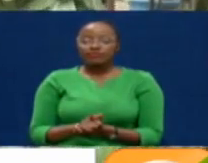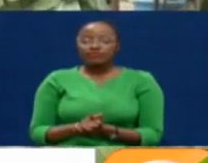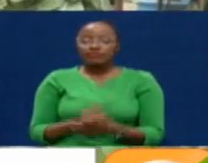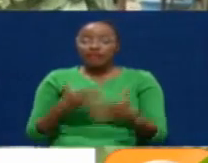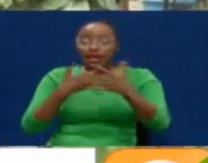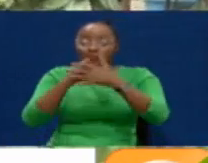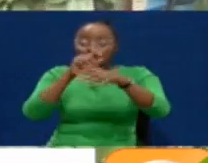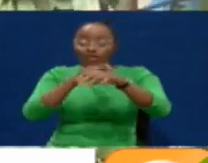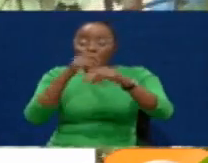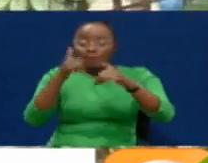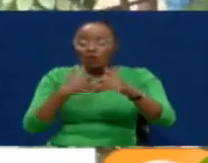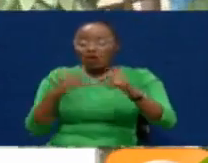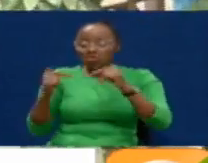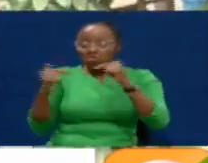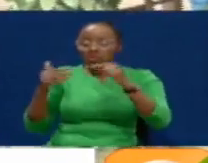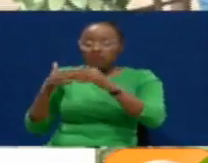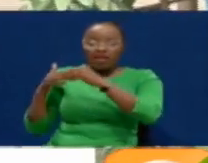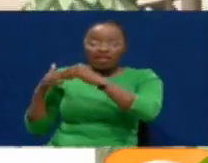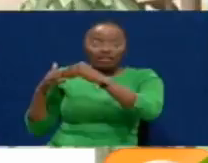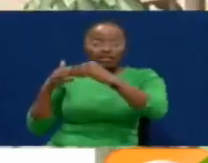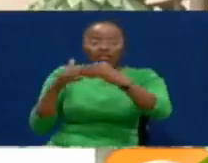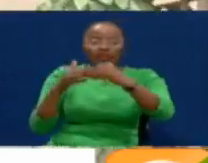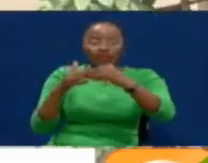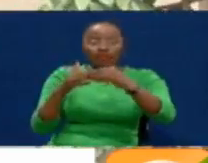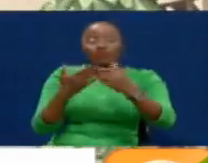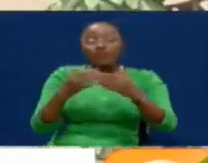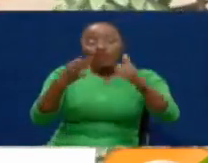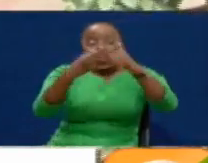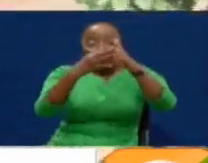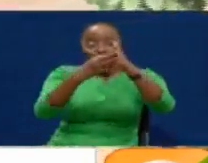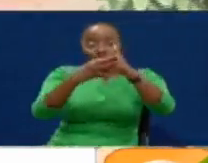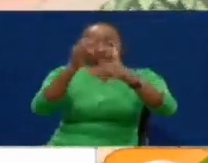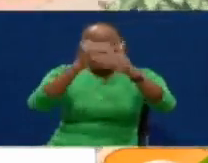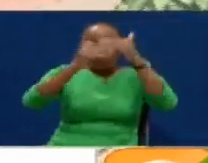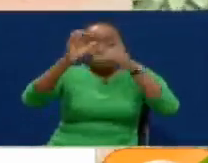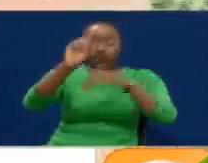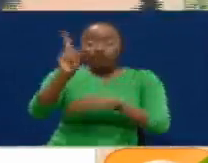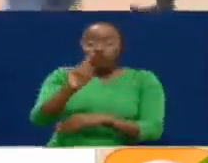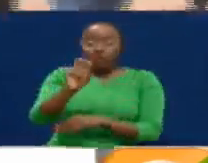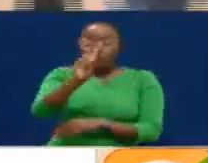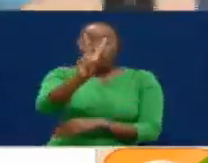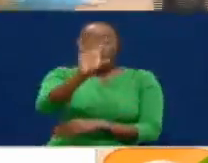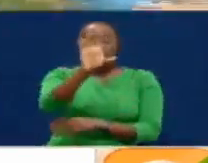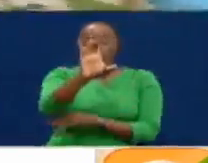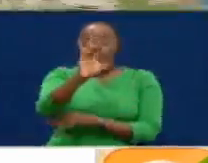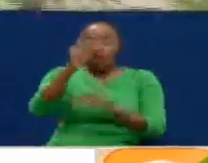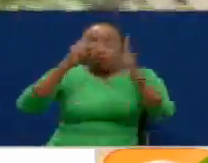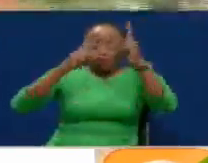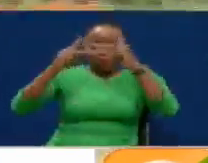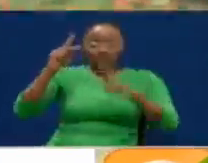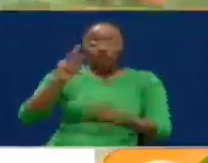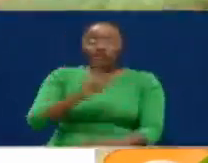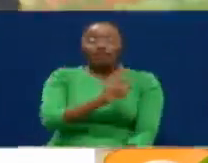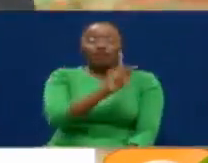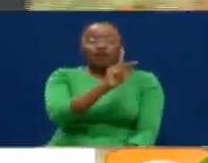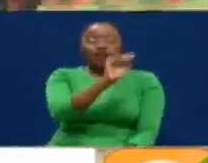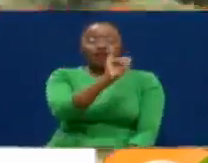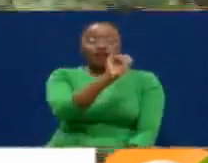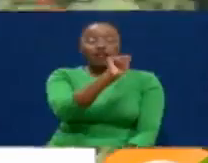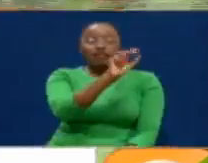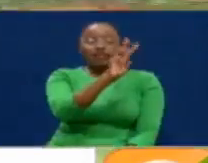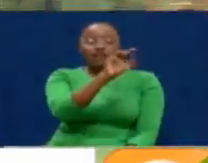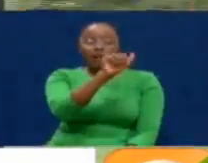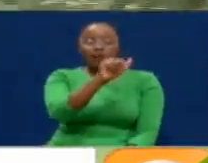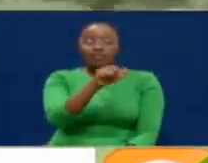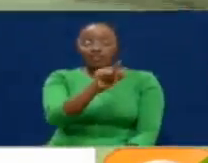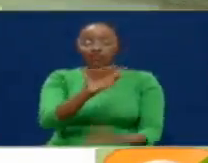Until his now controversy-ridden appointment as the 8th University of Nairobi Vice-Chancellor, Professor Stephen Gitahi Kiama was